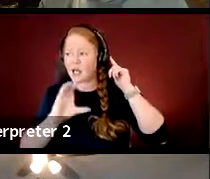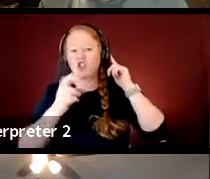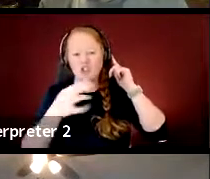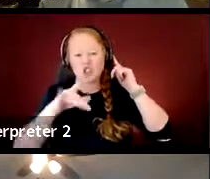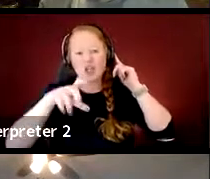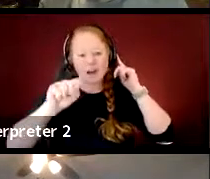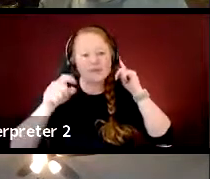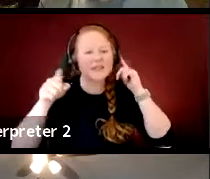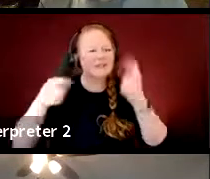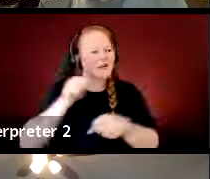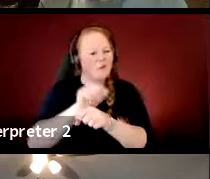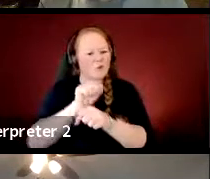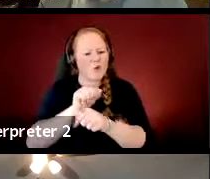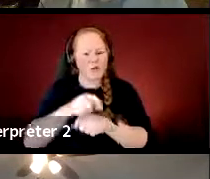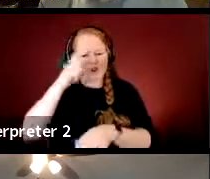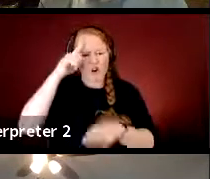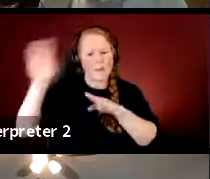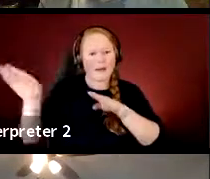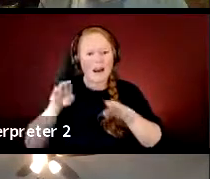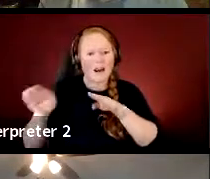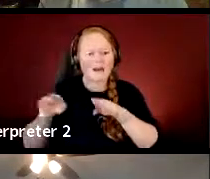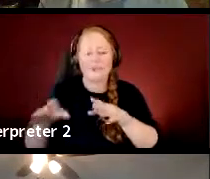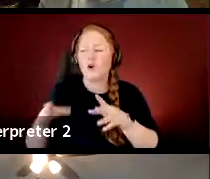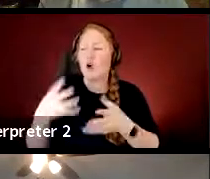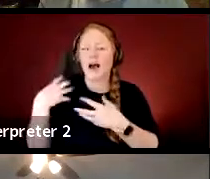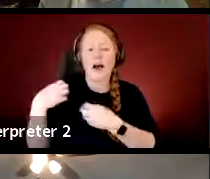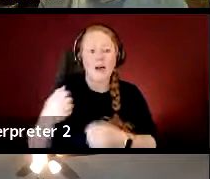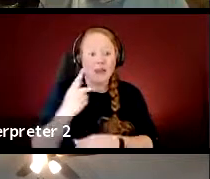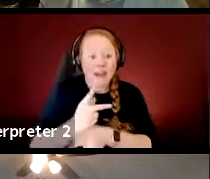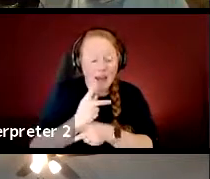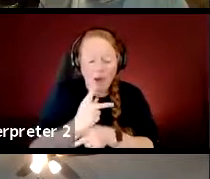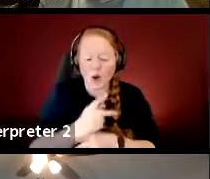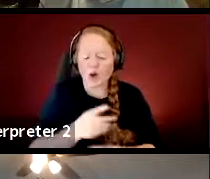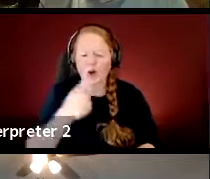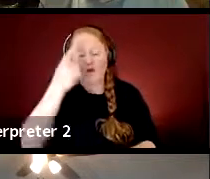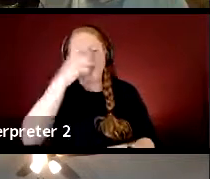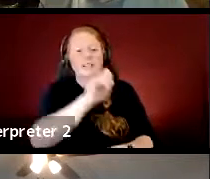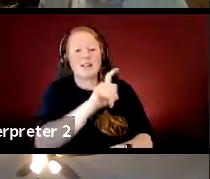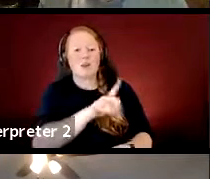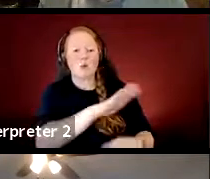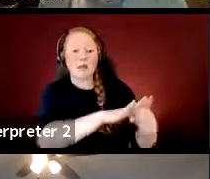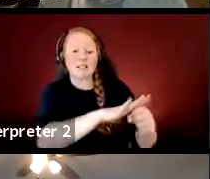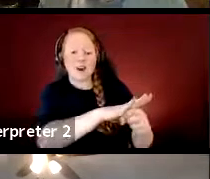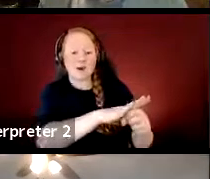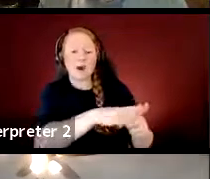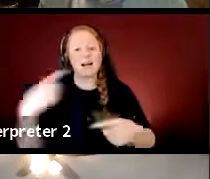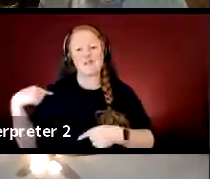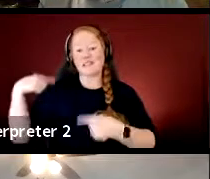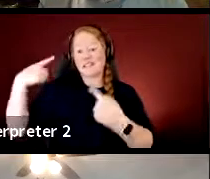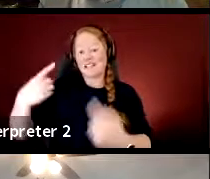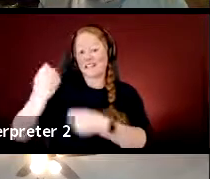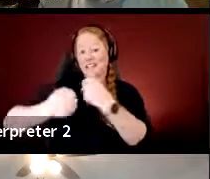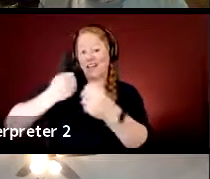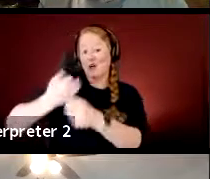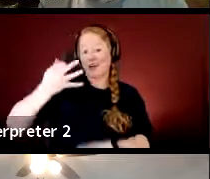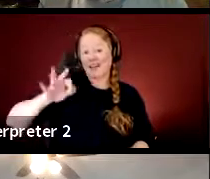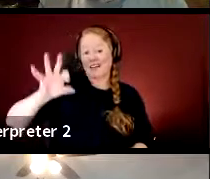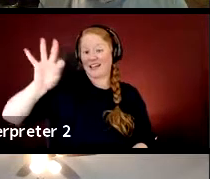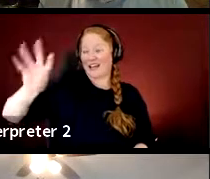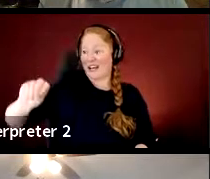behavioral health care to low-income, uninsured residents of the St. Louis metropolitan area since 1990 at its North Brands